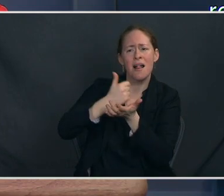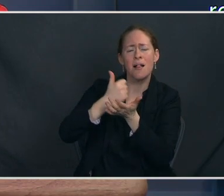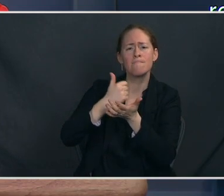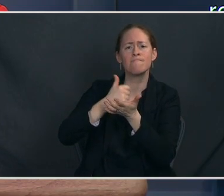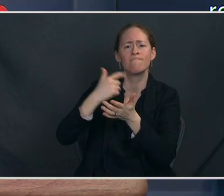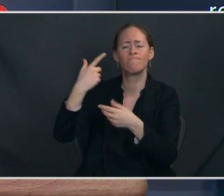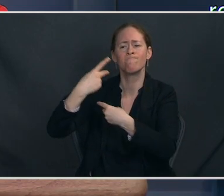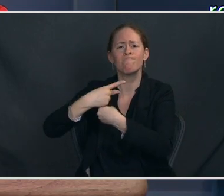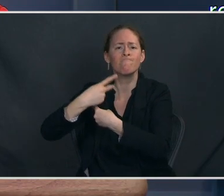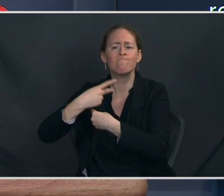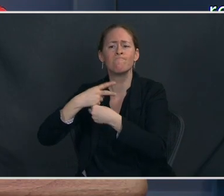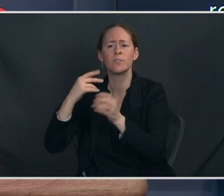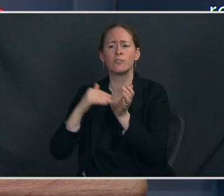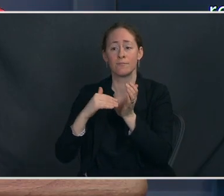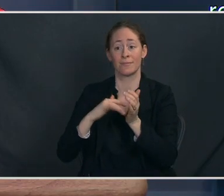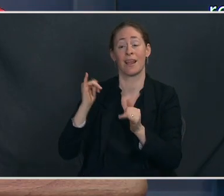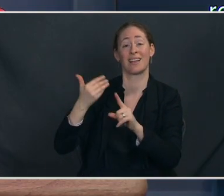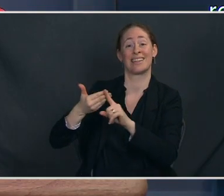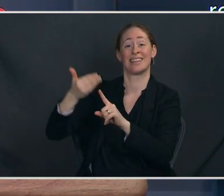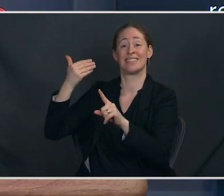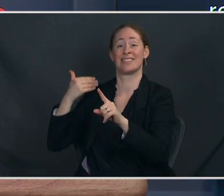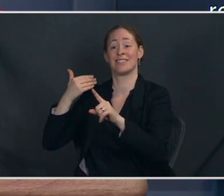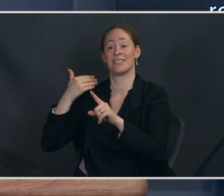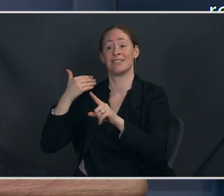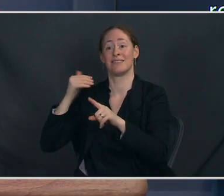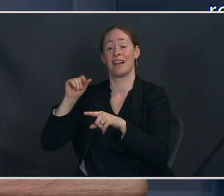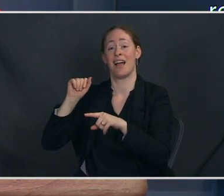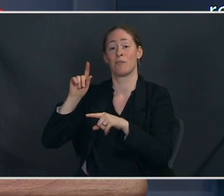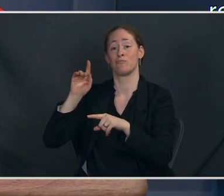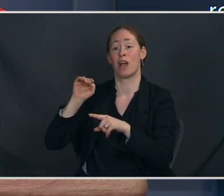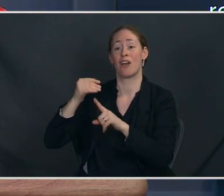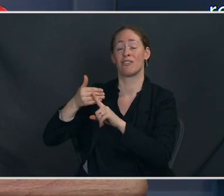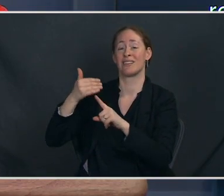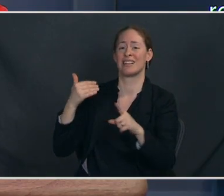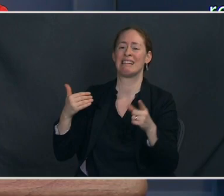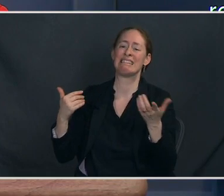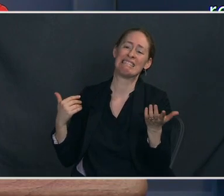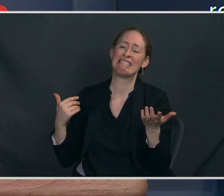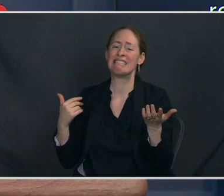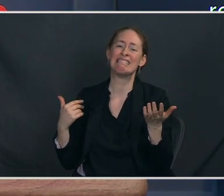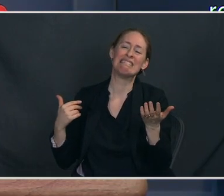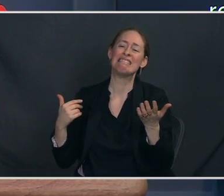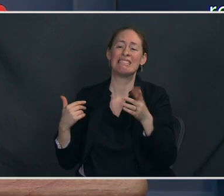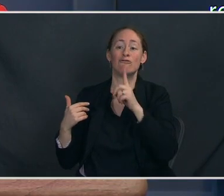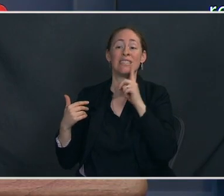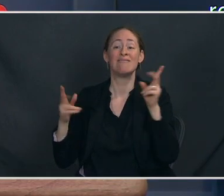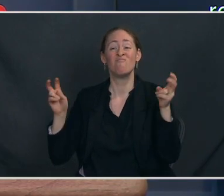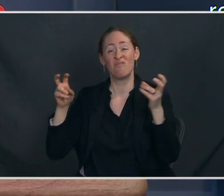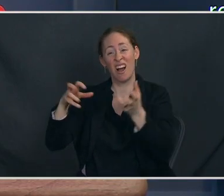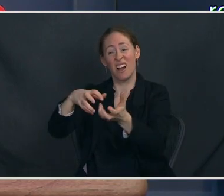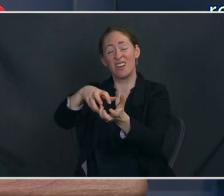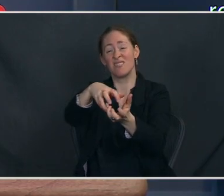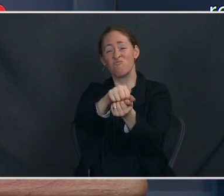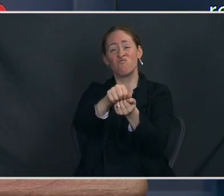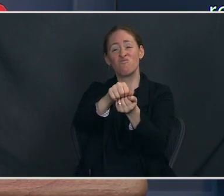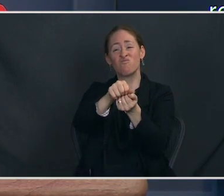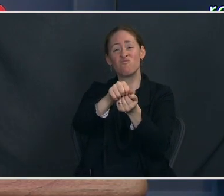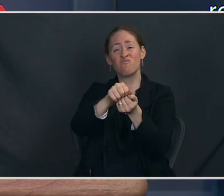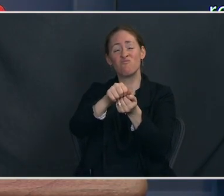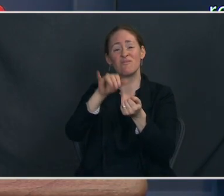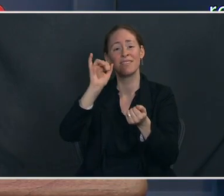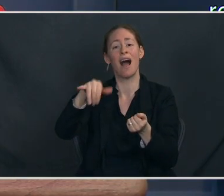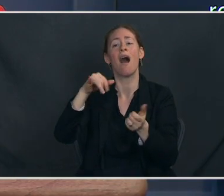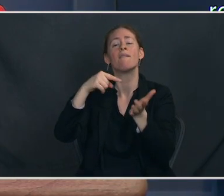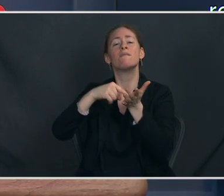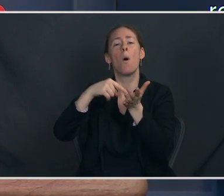prior administration to, for all intents and purposes, destroy the Affordable Care Act didn't help any American and